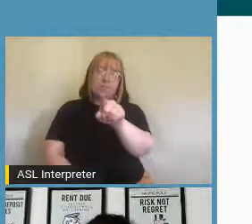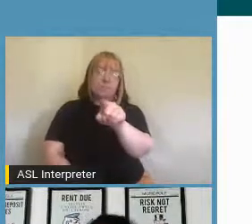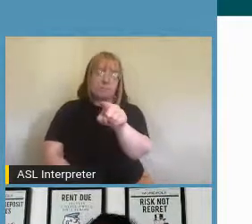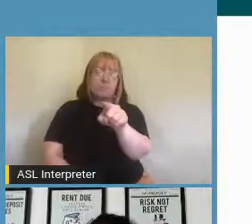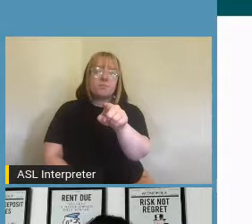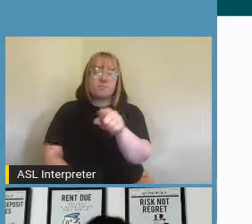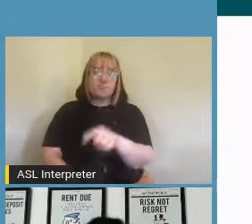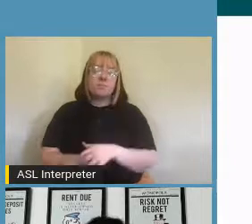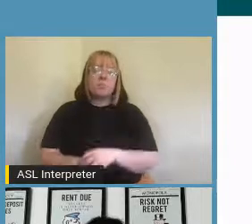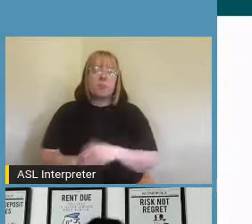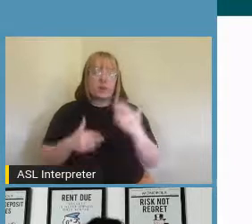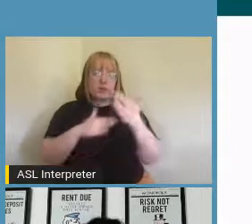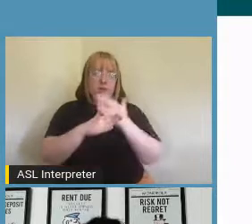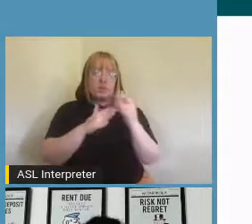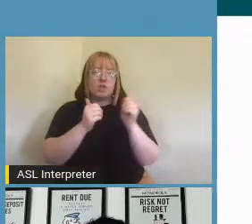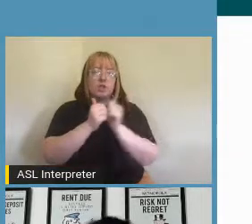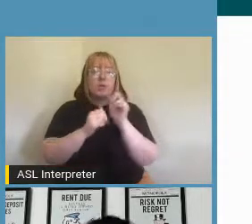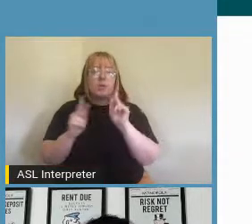folks that